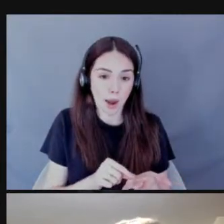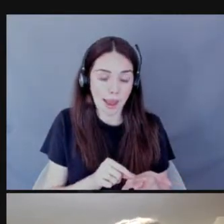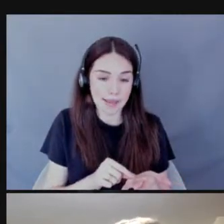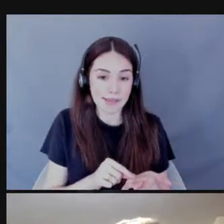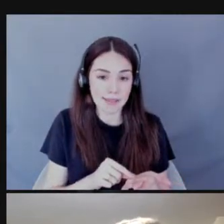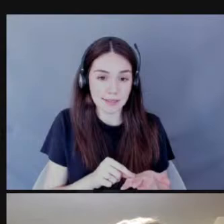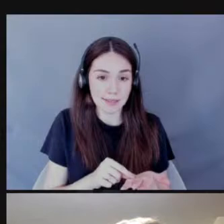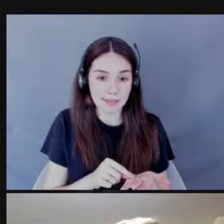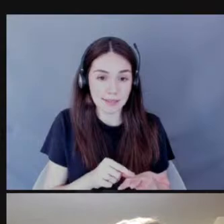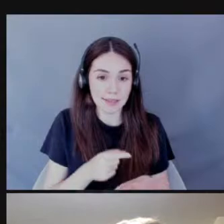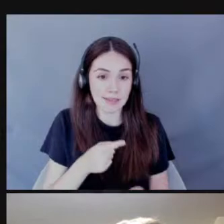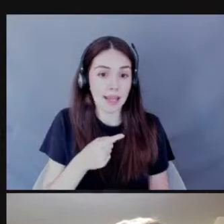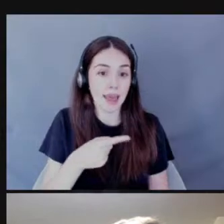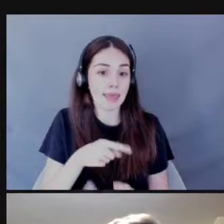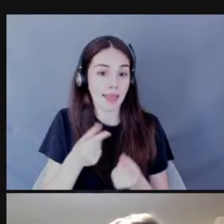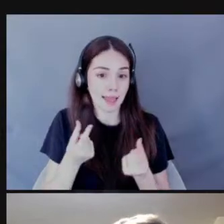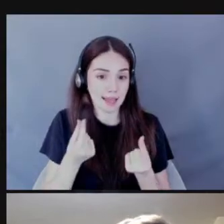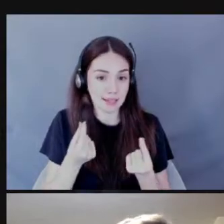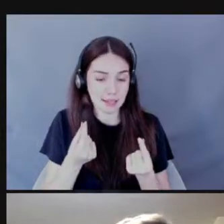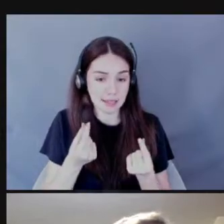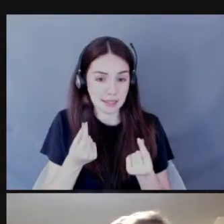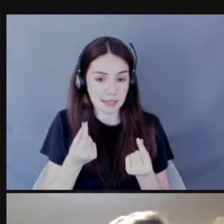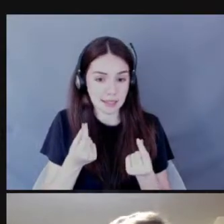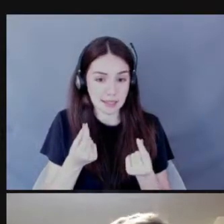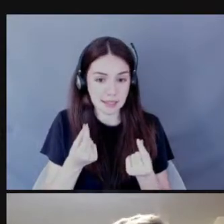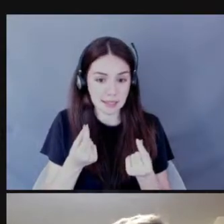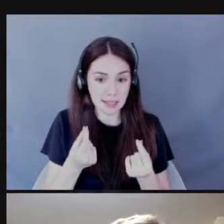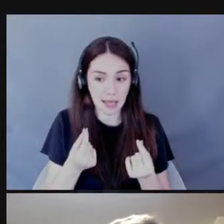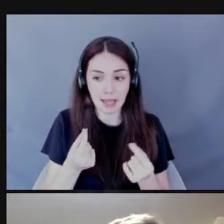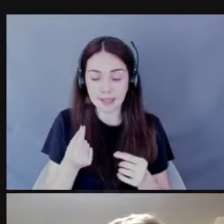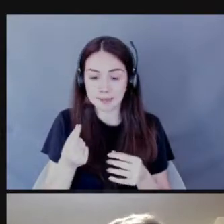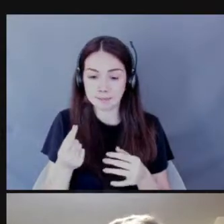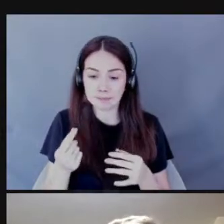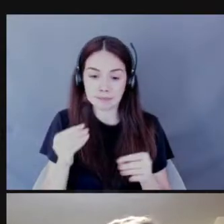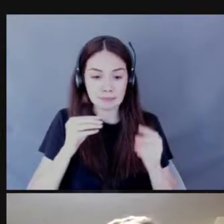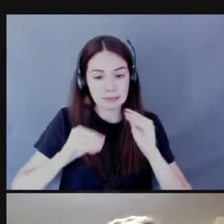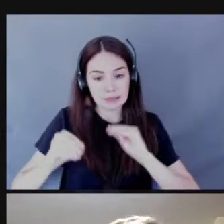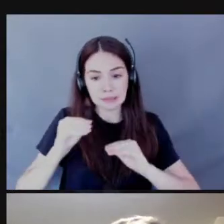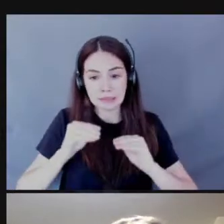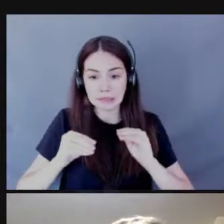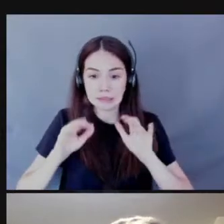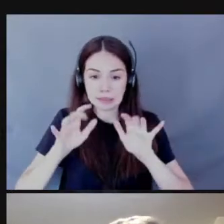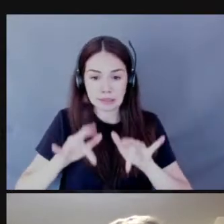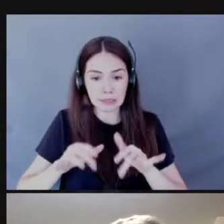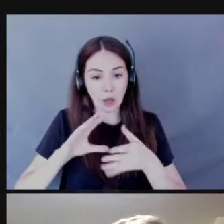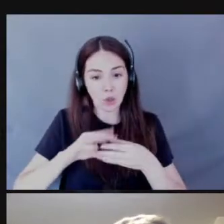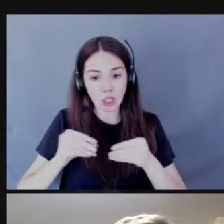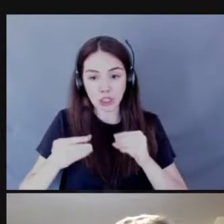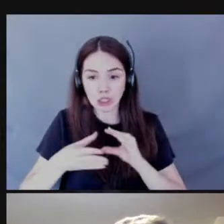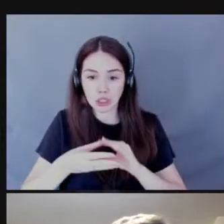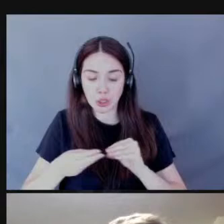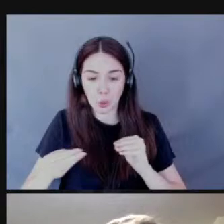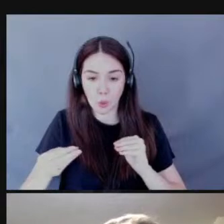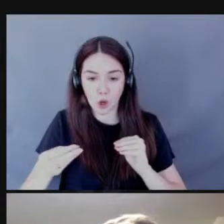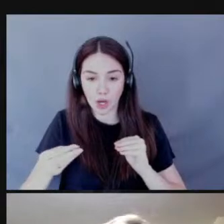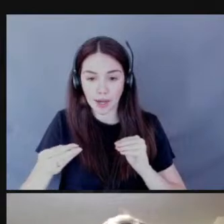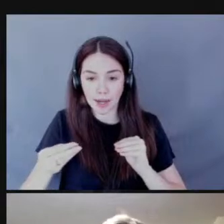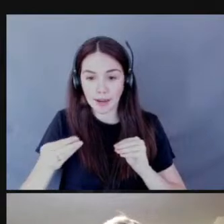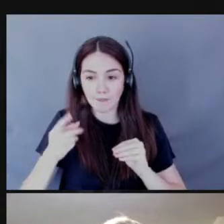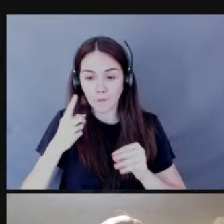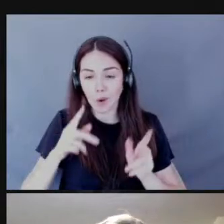was to suture together a story that kind of made some sort of superficial sense to